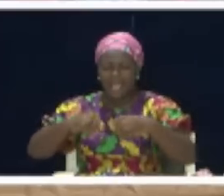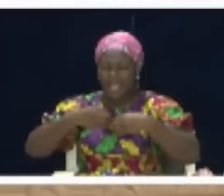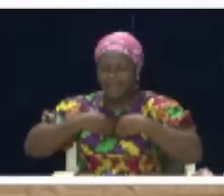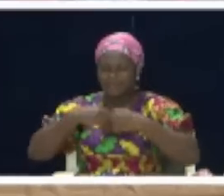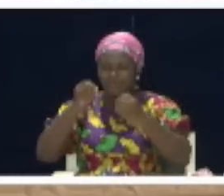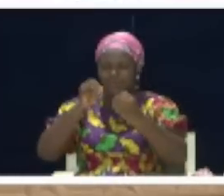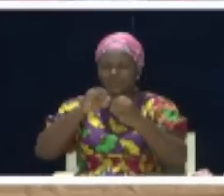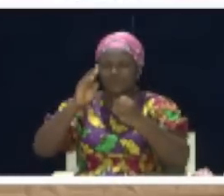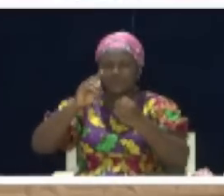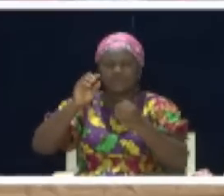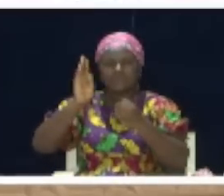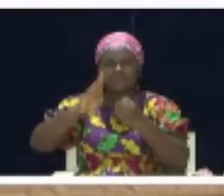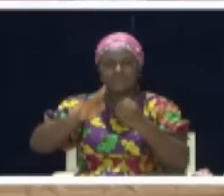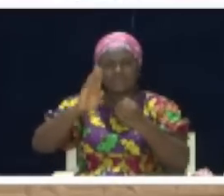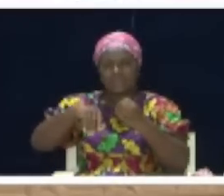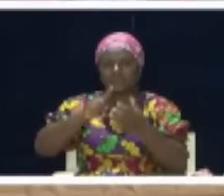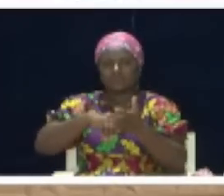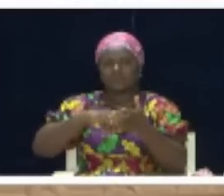Because she had faith.